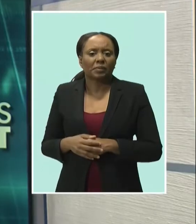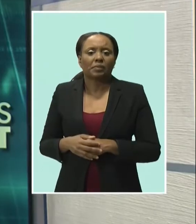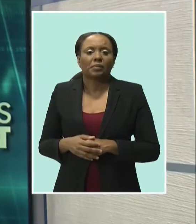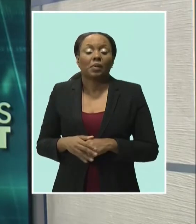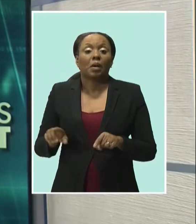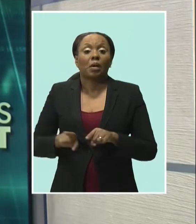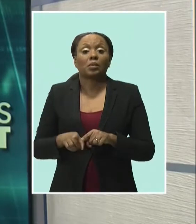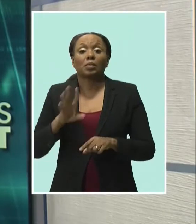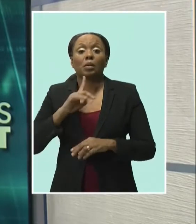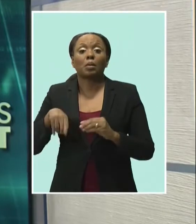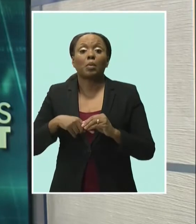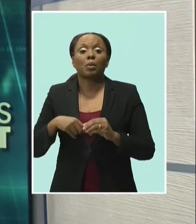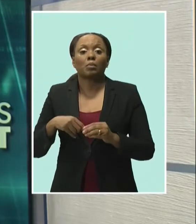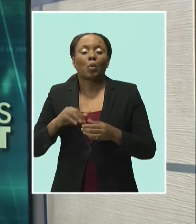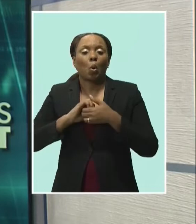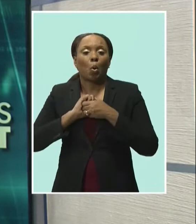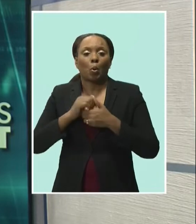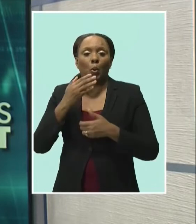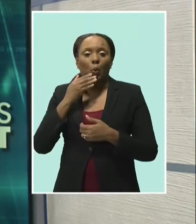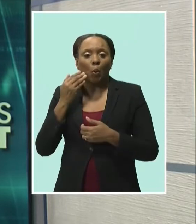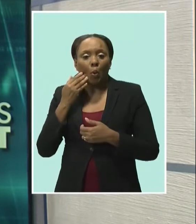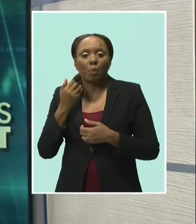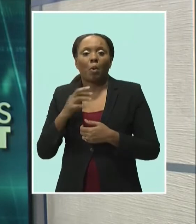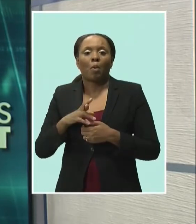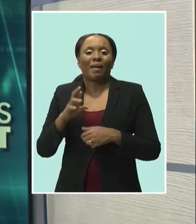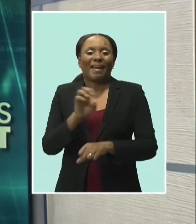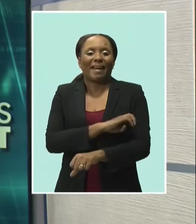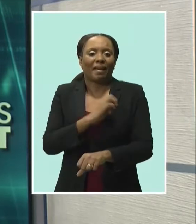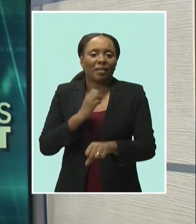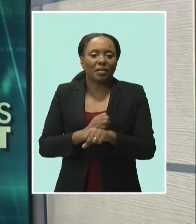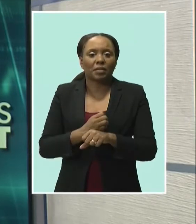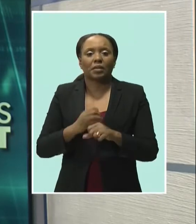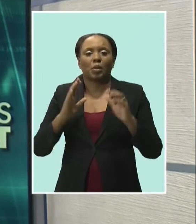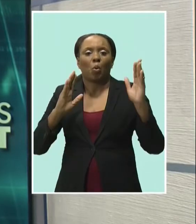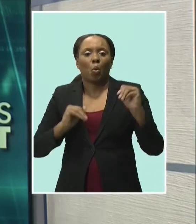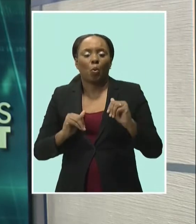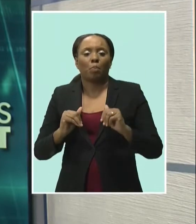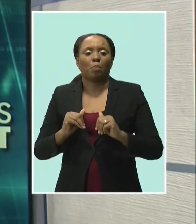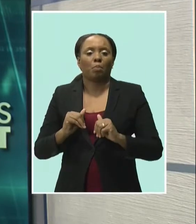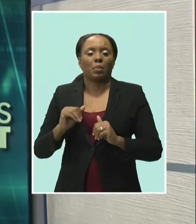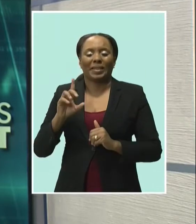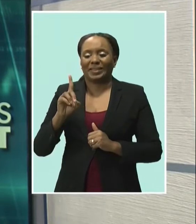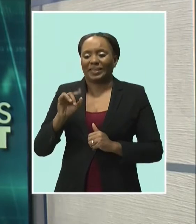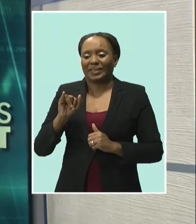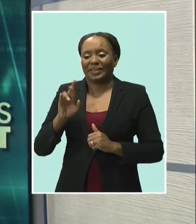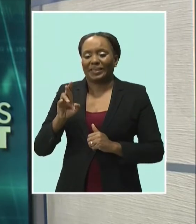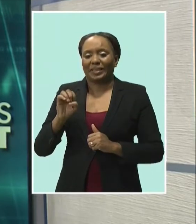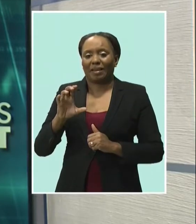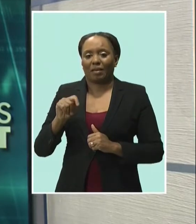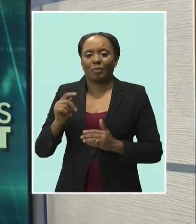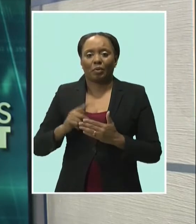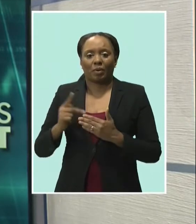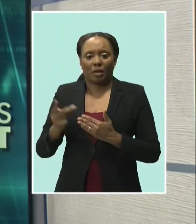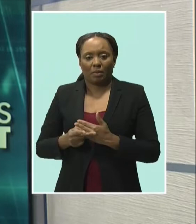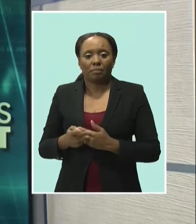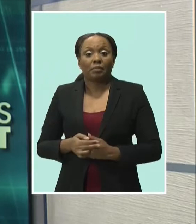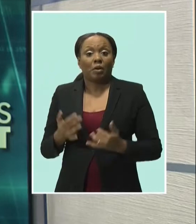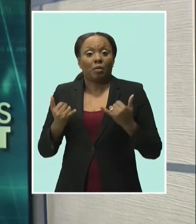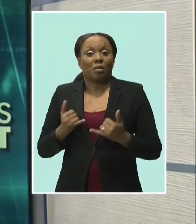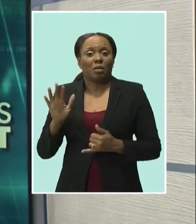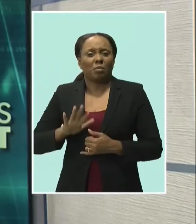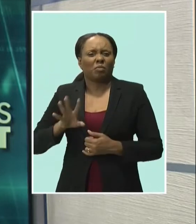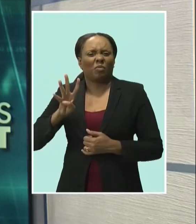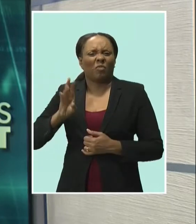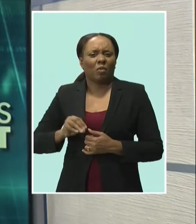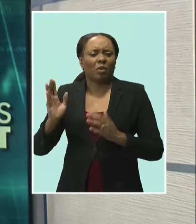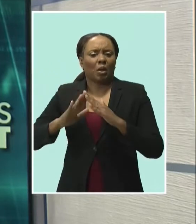Home Ownership Providing Energy or HOPE Direct program. He says there are currently about 40 houses at foundation stage at